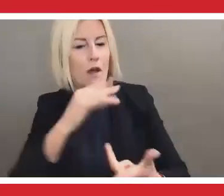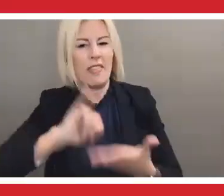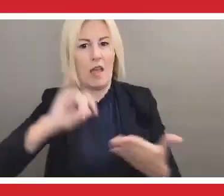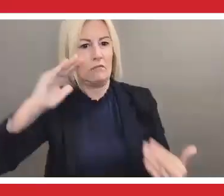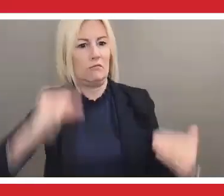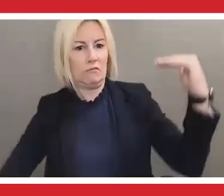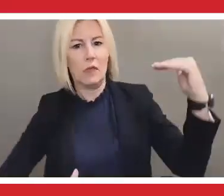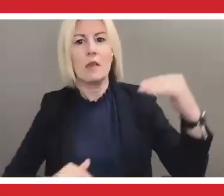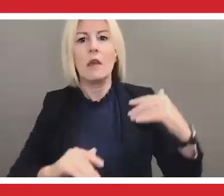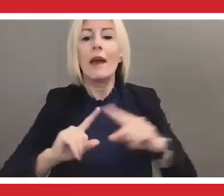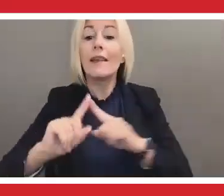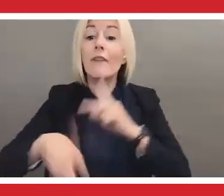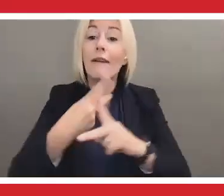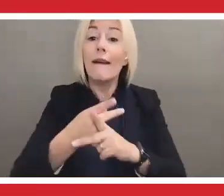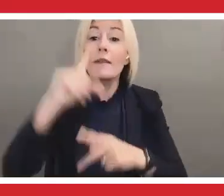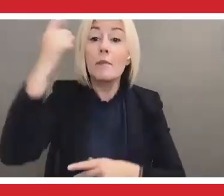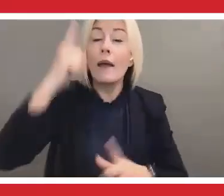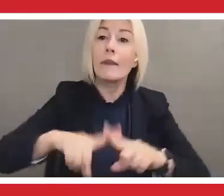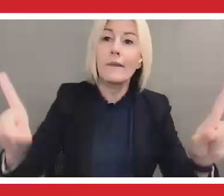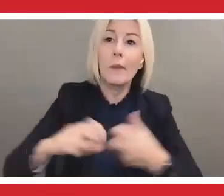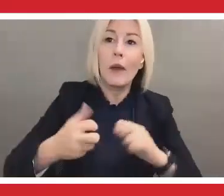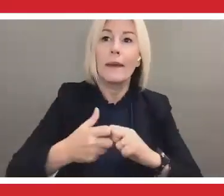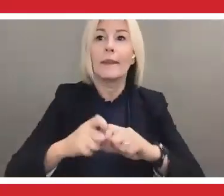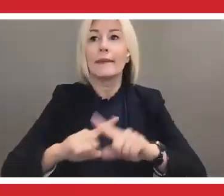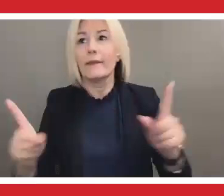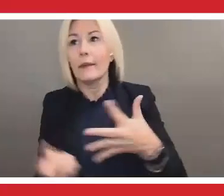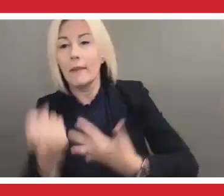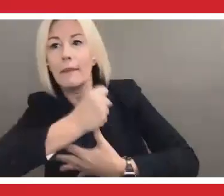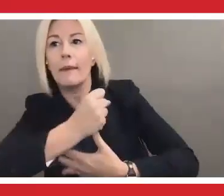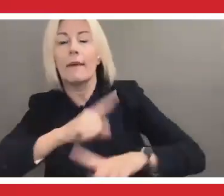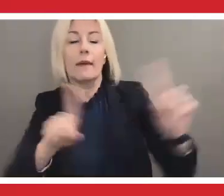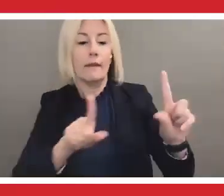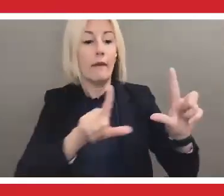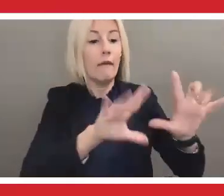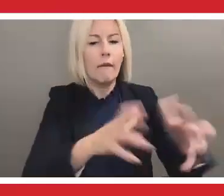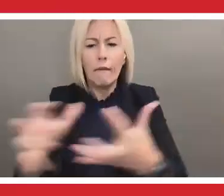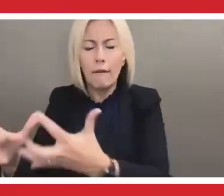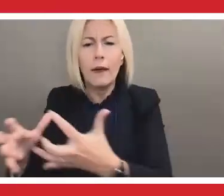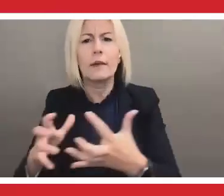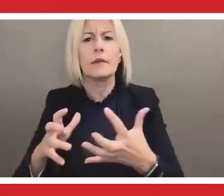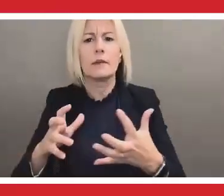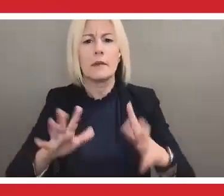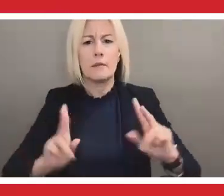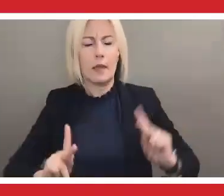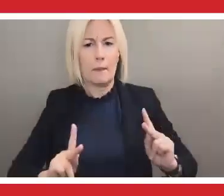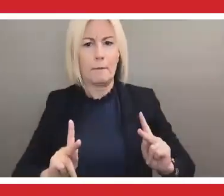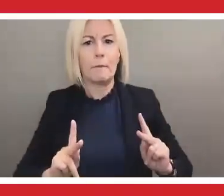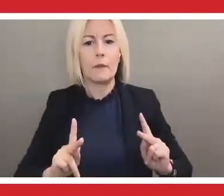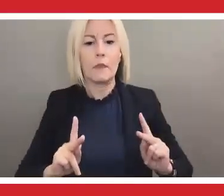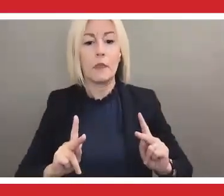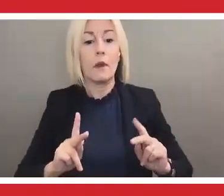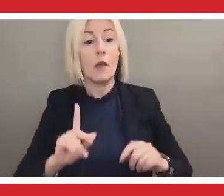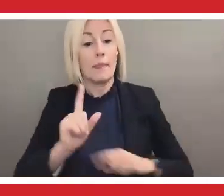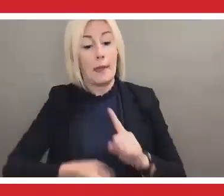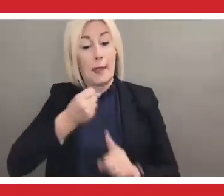governments have different problems, different priorities, different populations. The impact of what they do in how